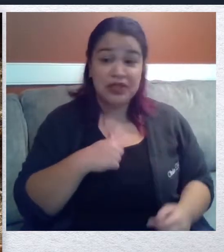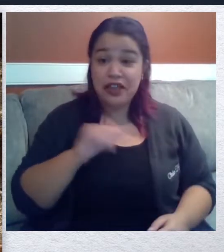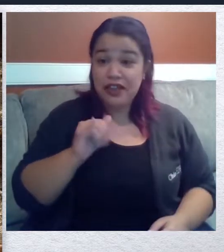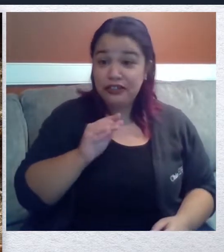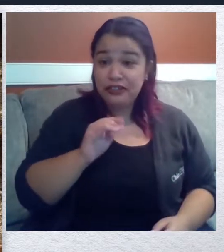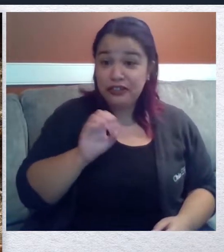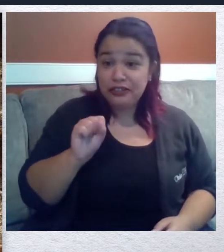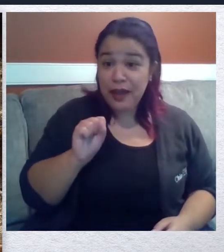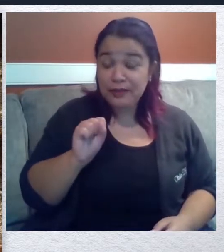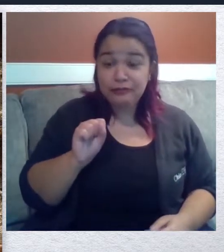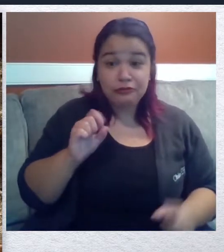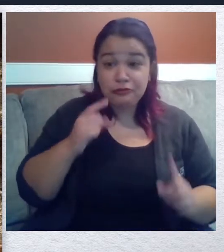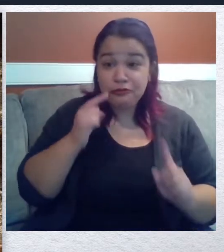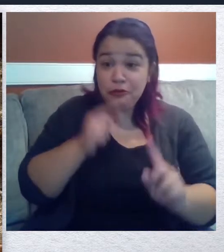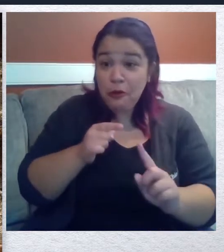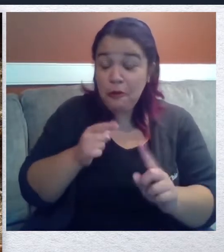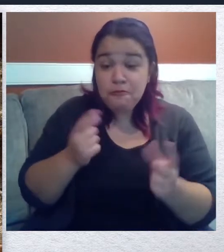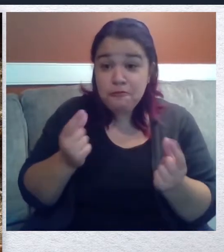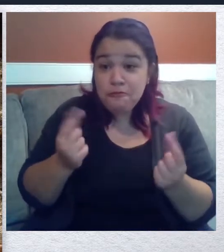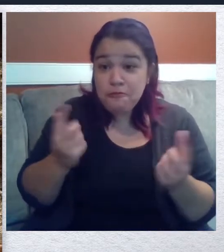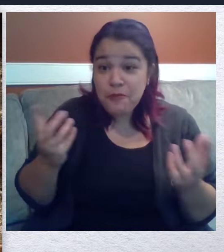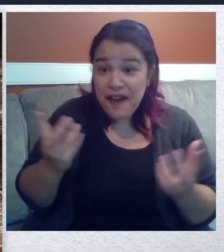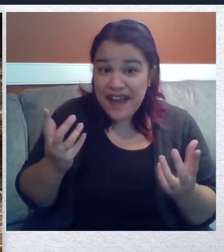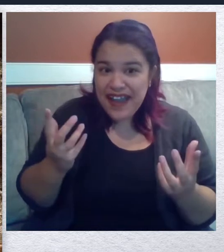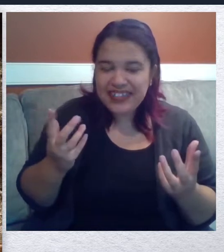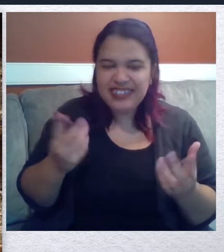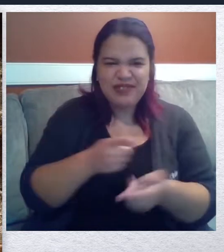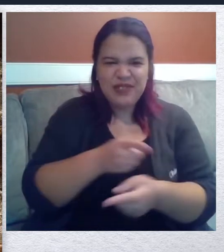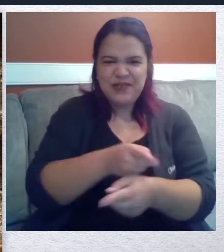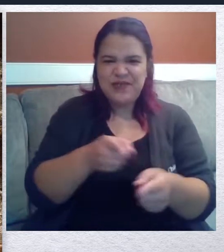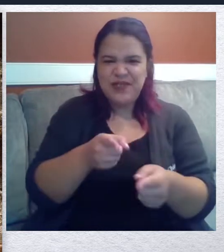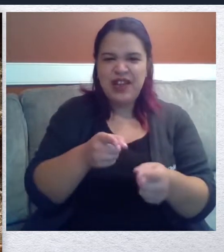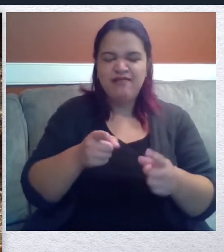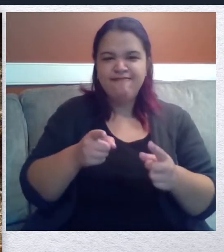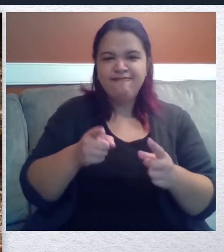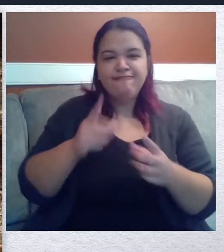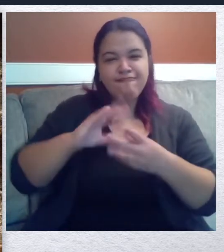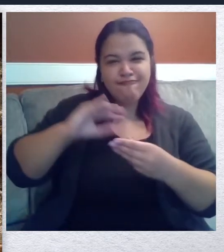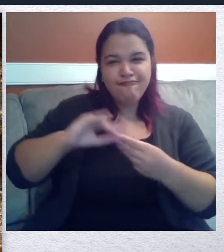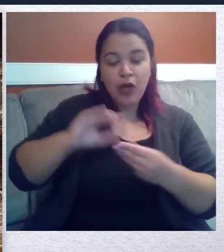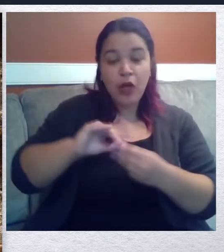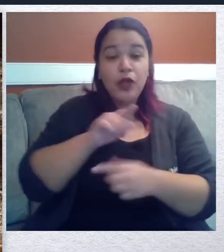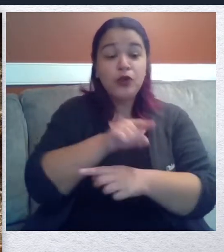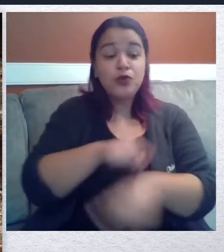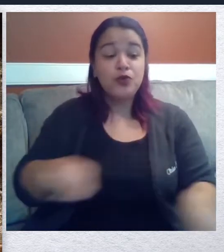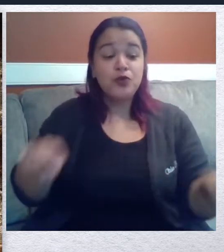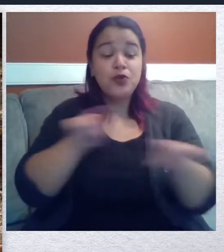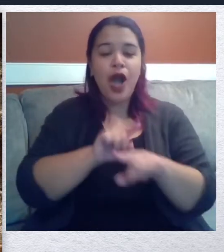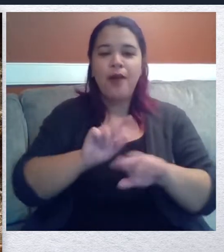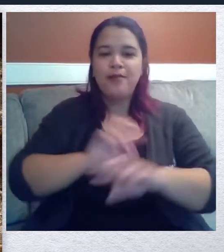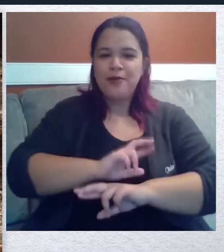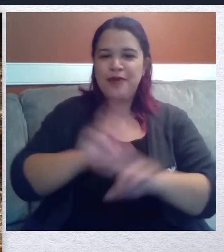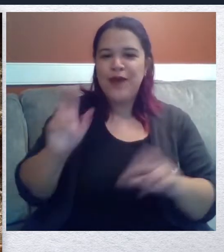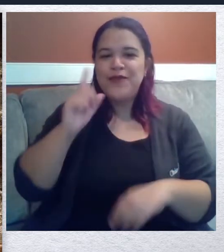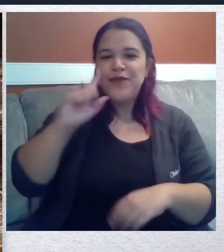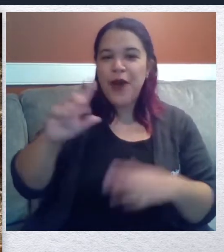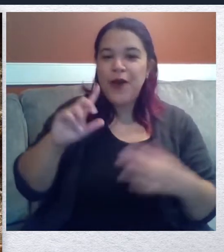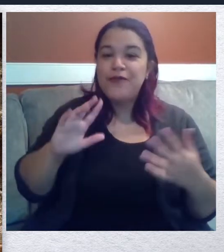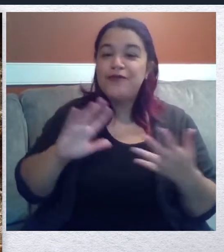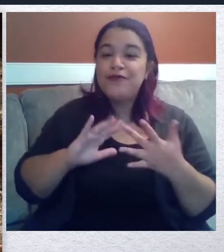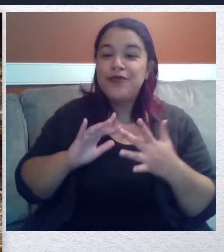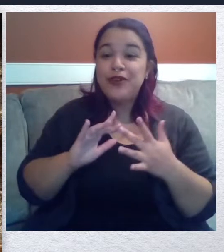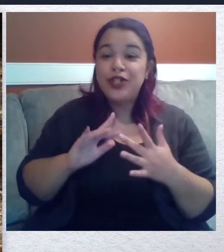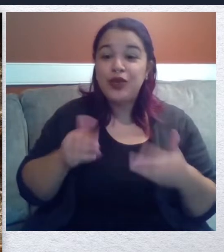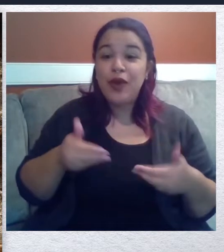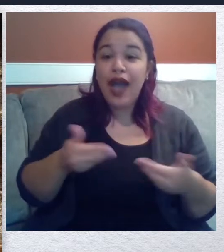upcoming virtual hiring event. Our presentation today will be a discussion on what you can expect to encounter on the